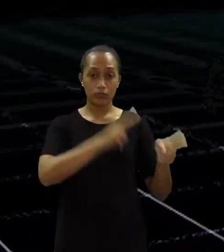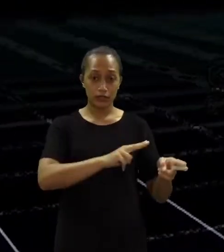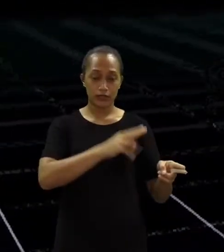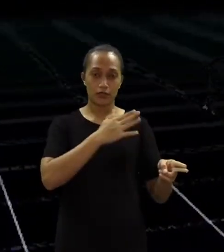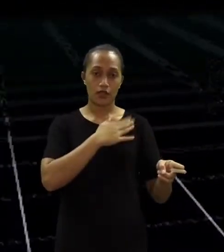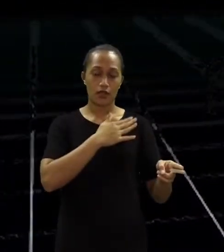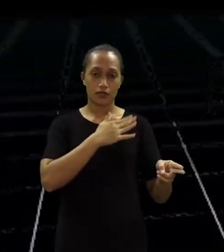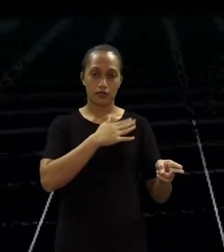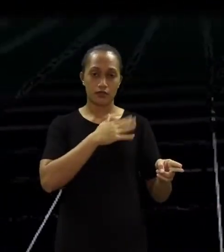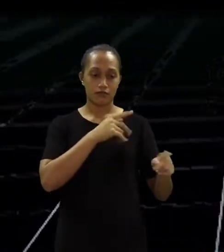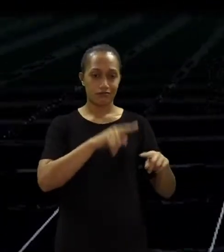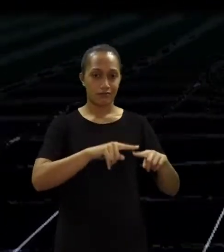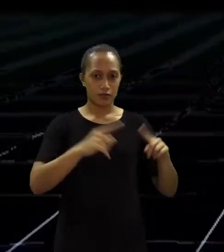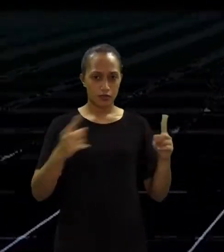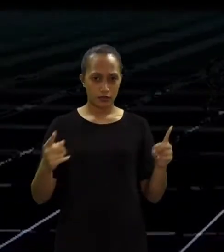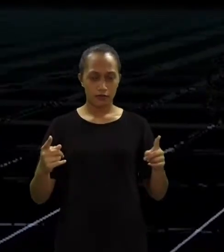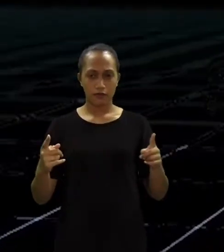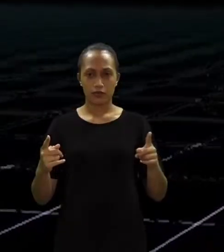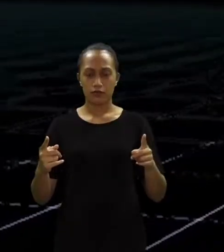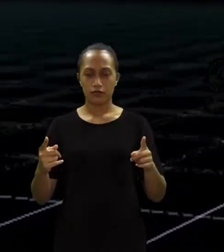rate, the difference